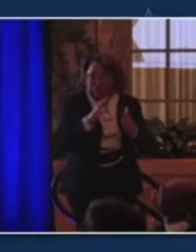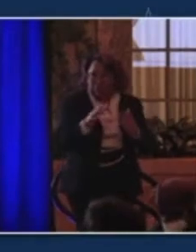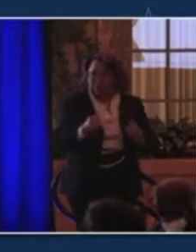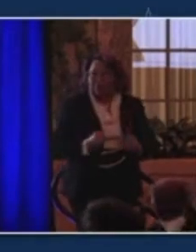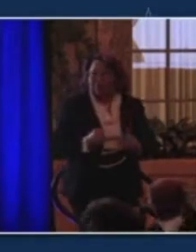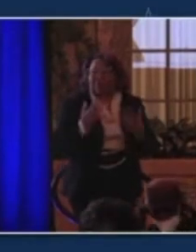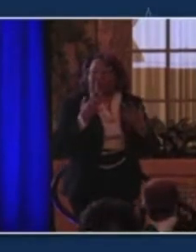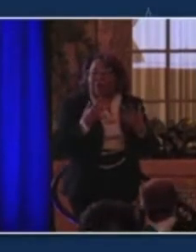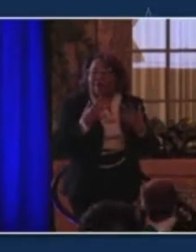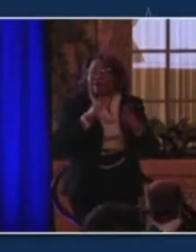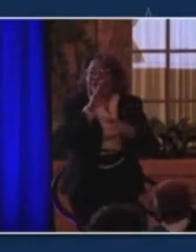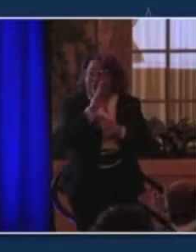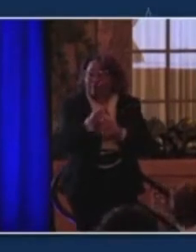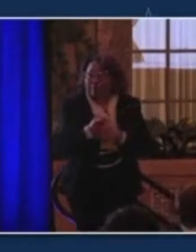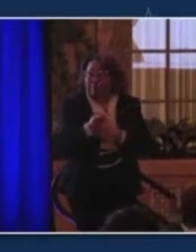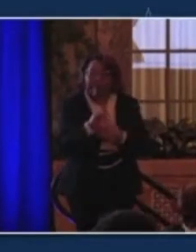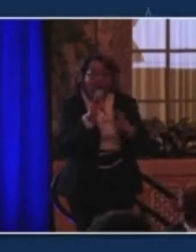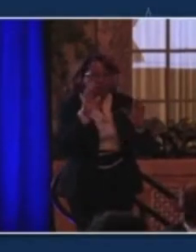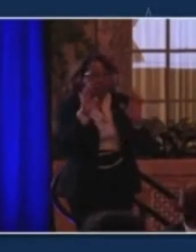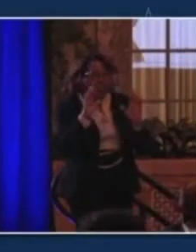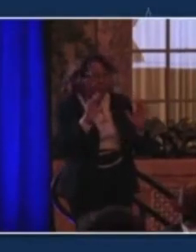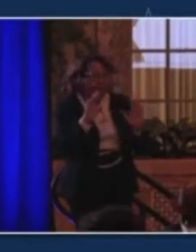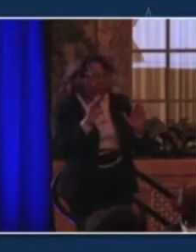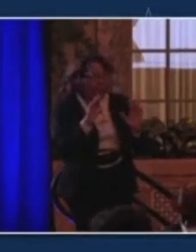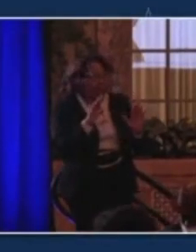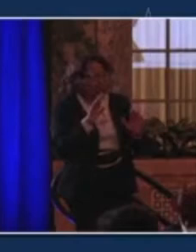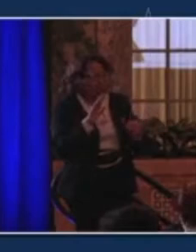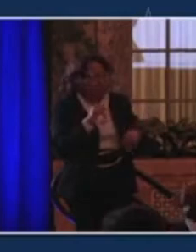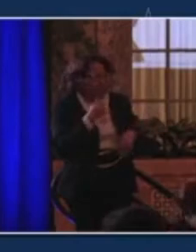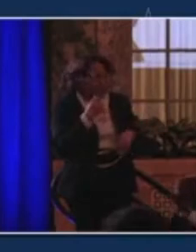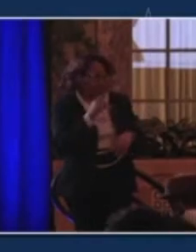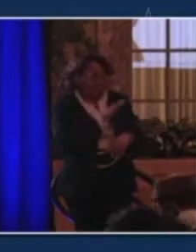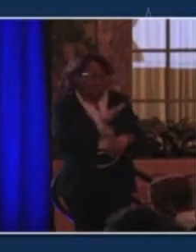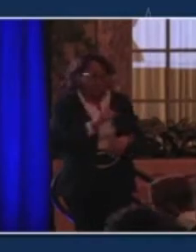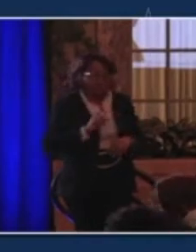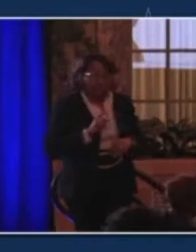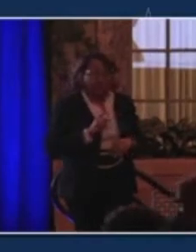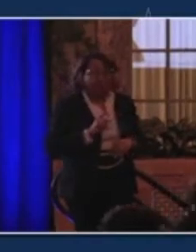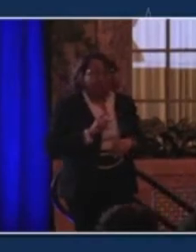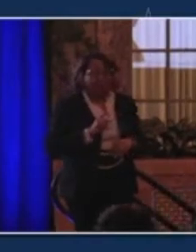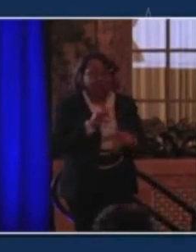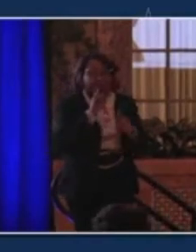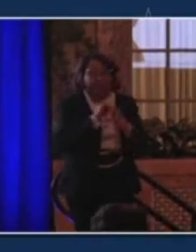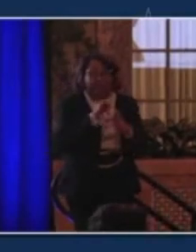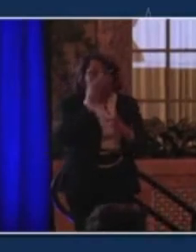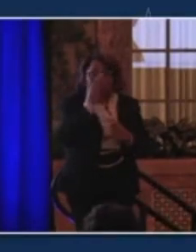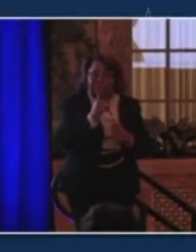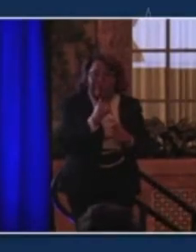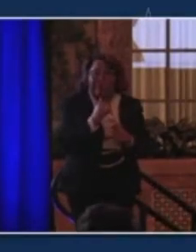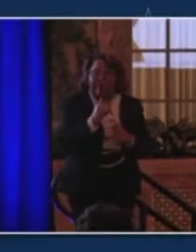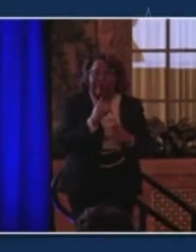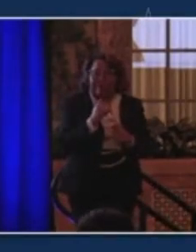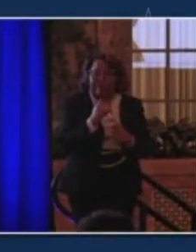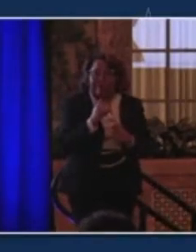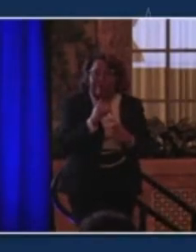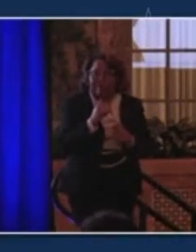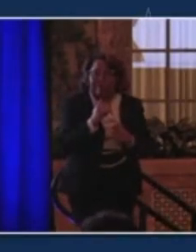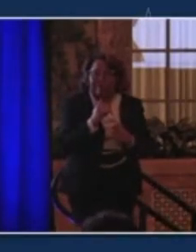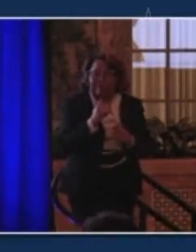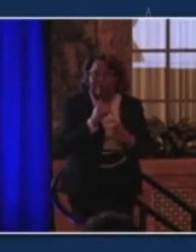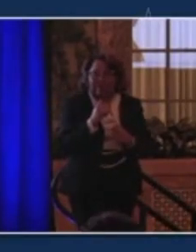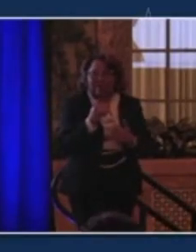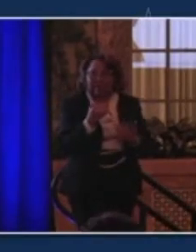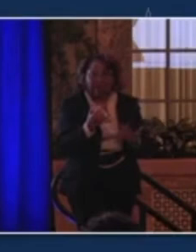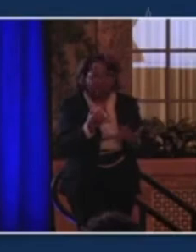the greats, who came before them. And that's why, as you've